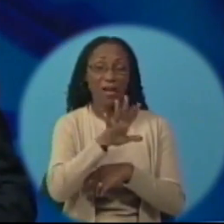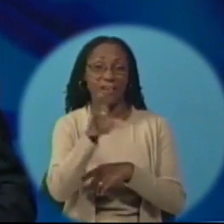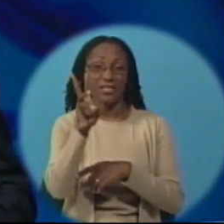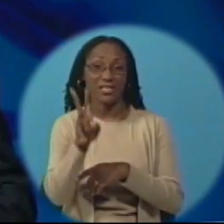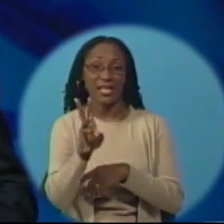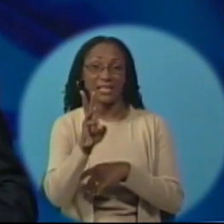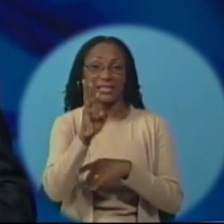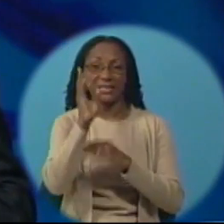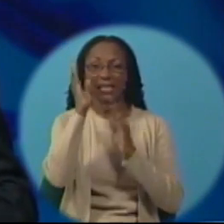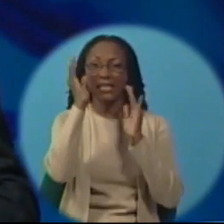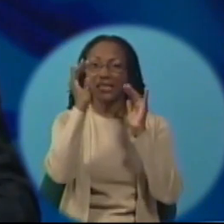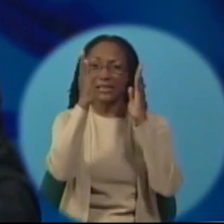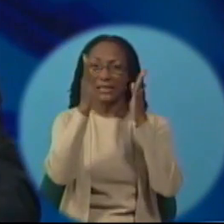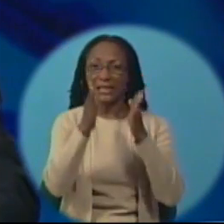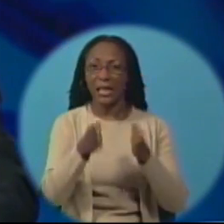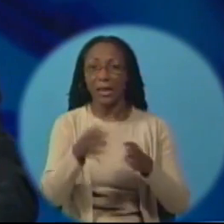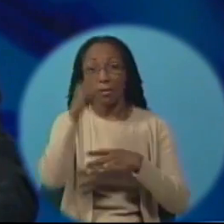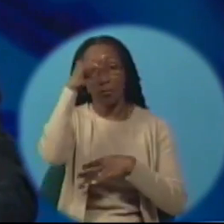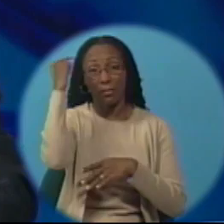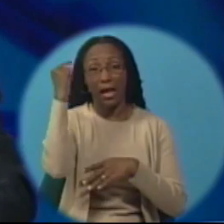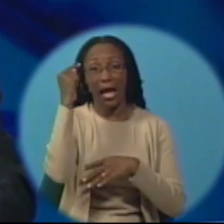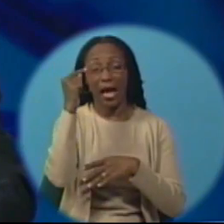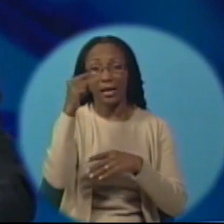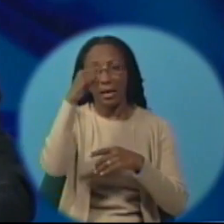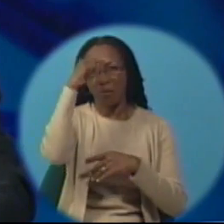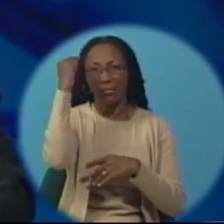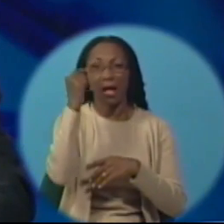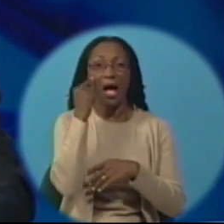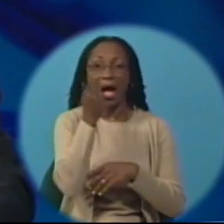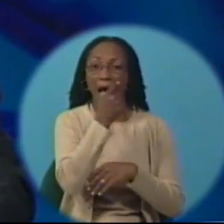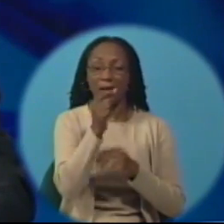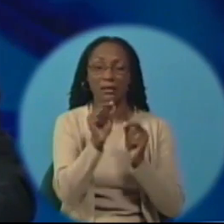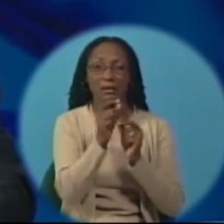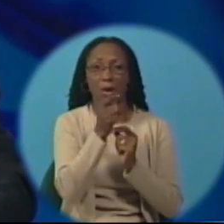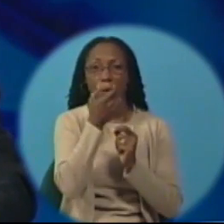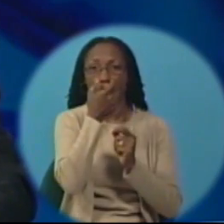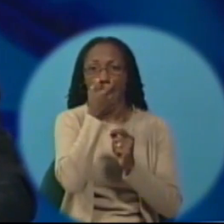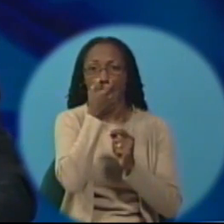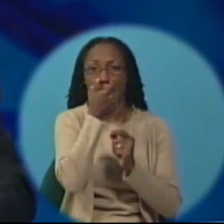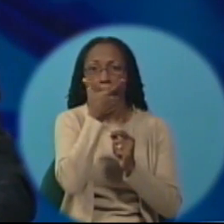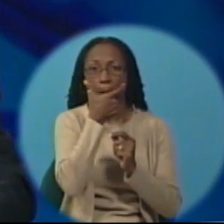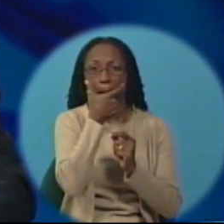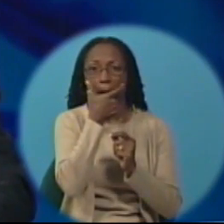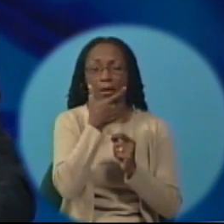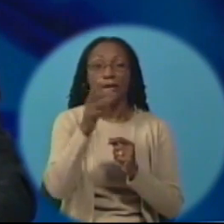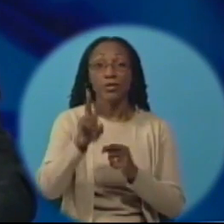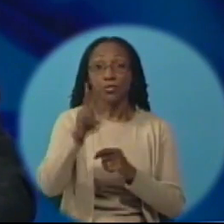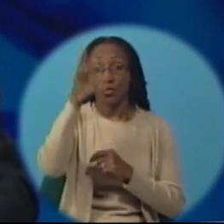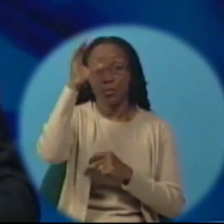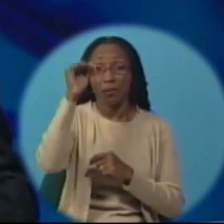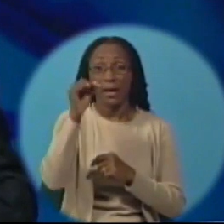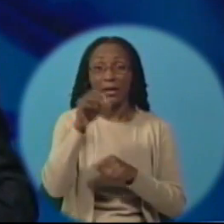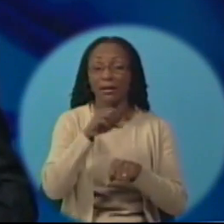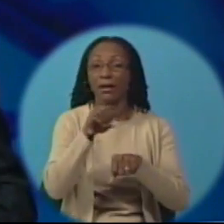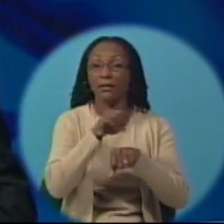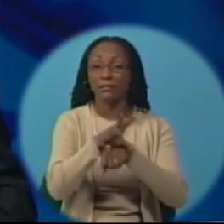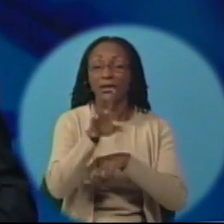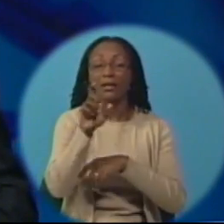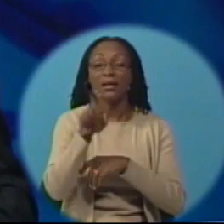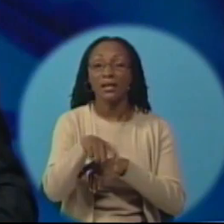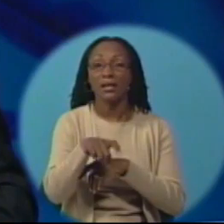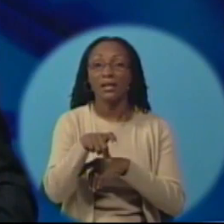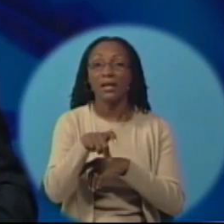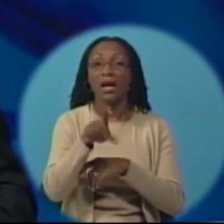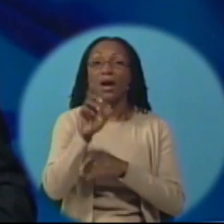inches tall, slim build, black complexion, black eyes and a wide nose. The two are advised that they can present themselves